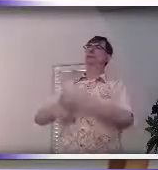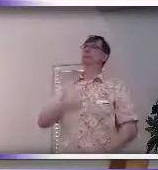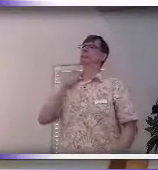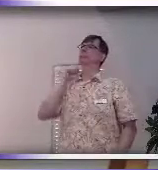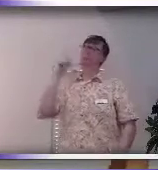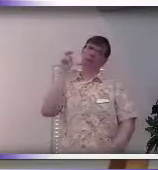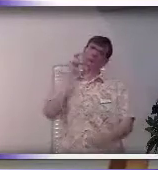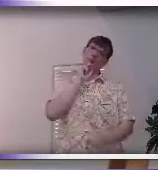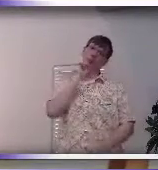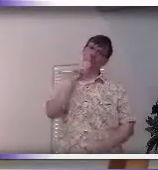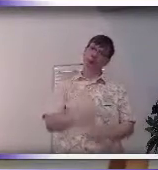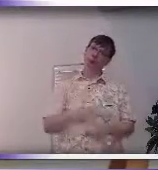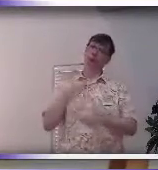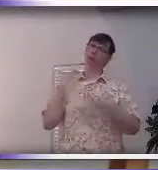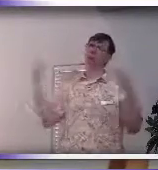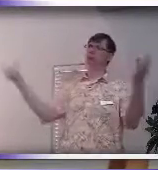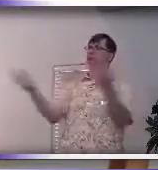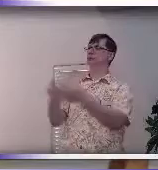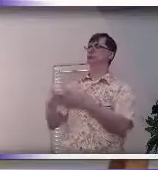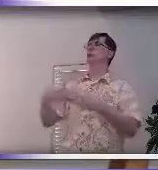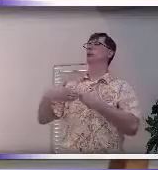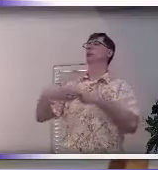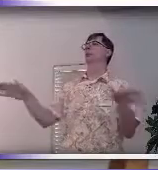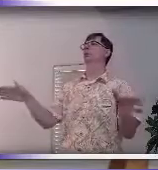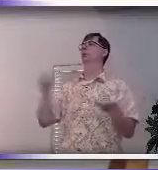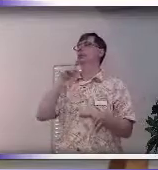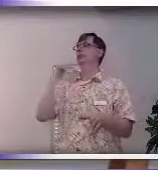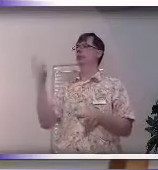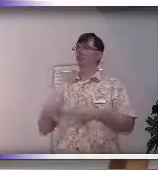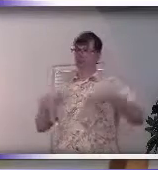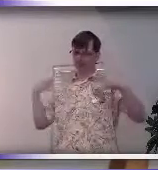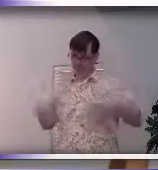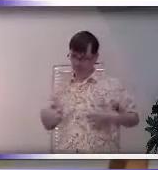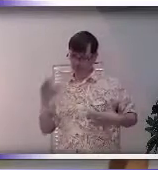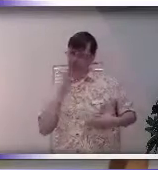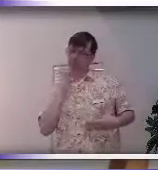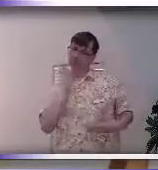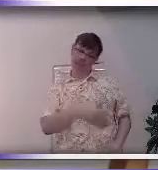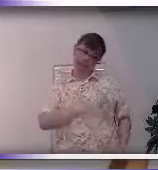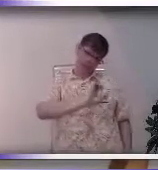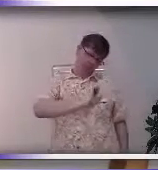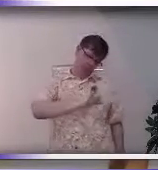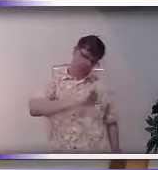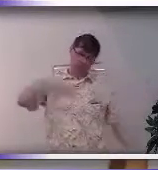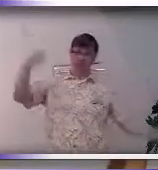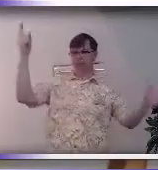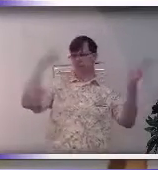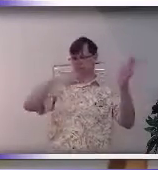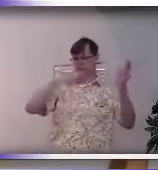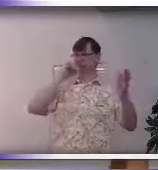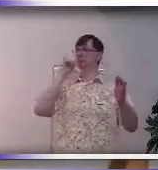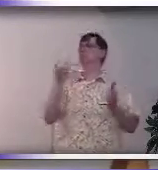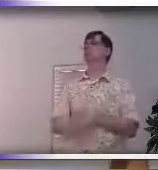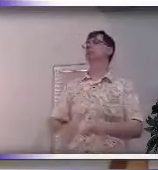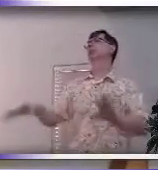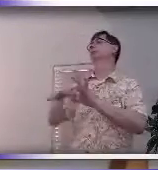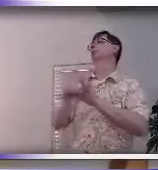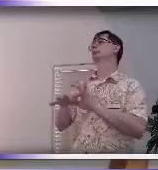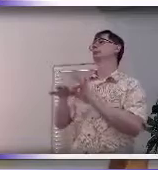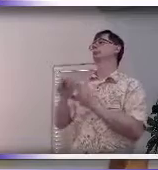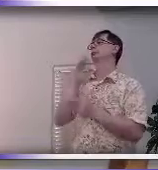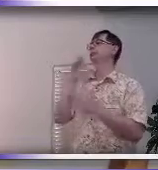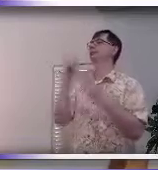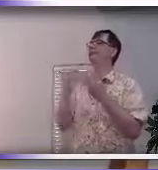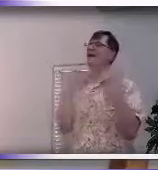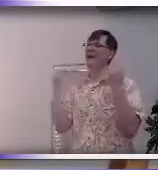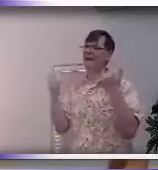When you take on opening up your home to another living being, there is a commitment there. Whether it's a marriage, an